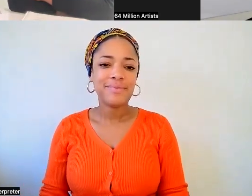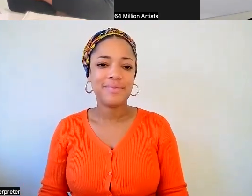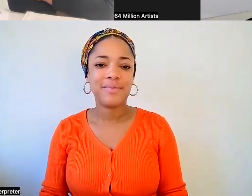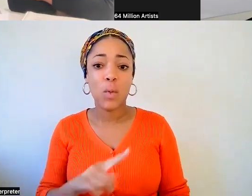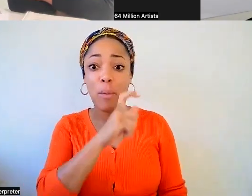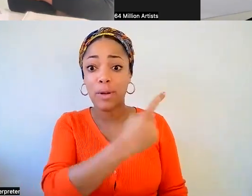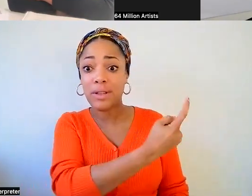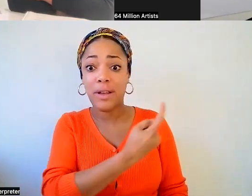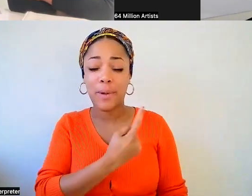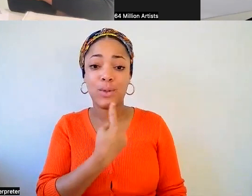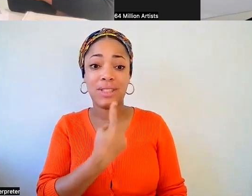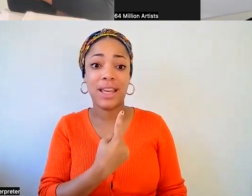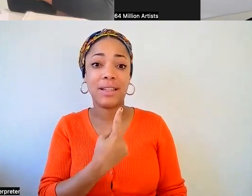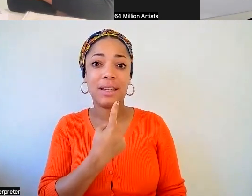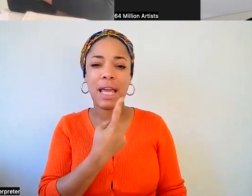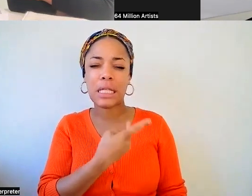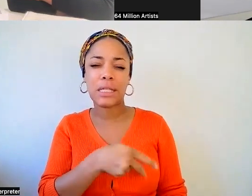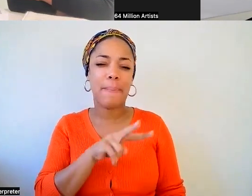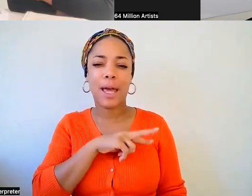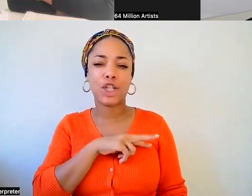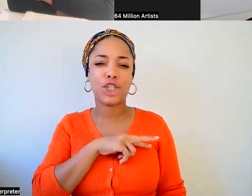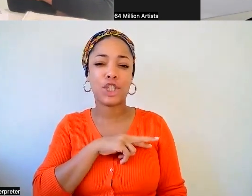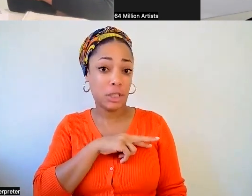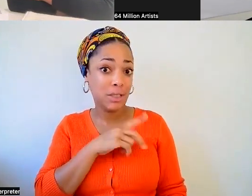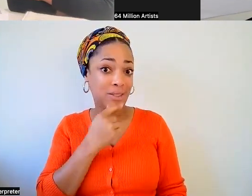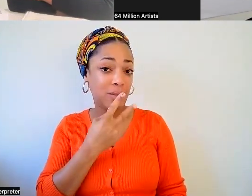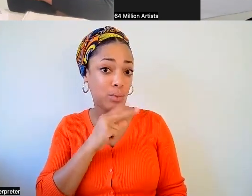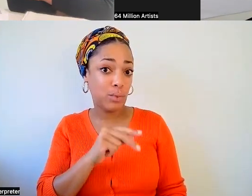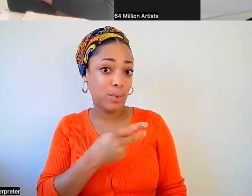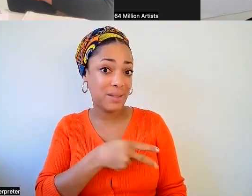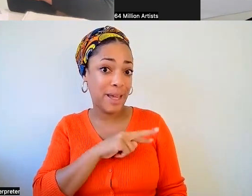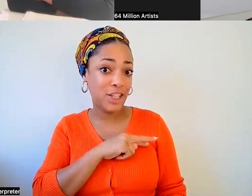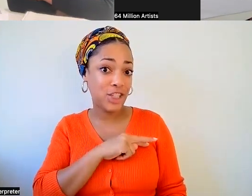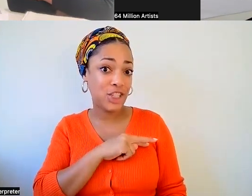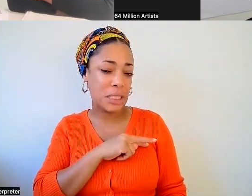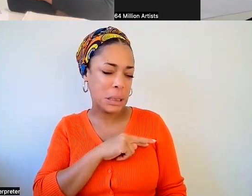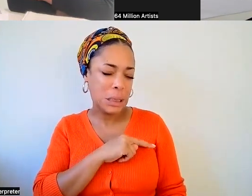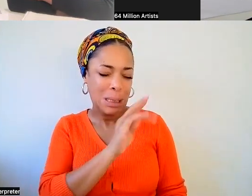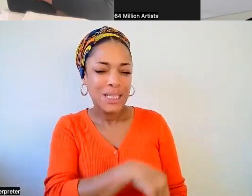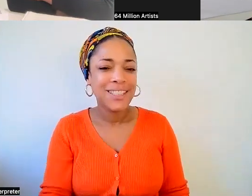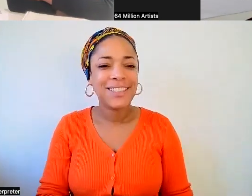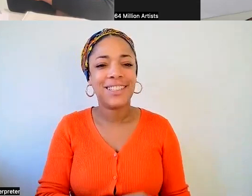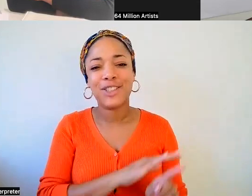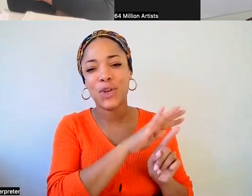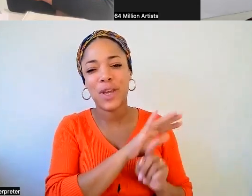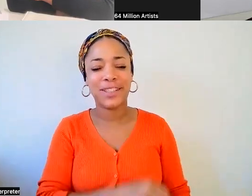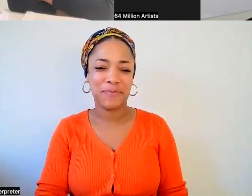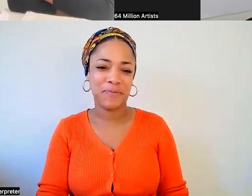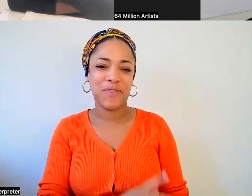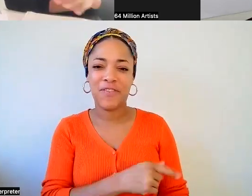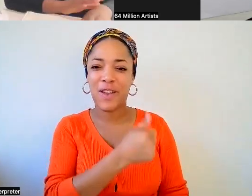Oh, yeah. Very good. Wouldn't rhyme, I guess. You'd have to work hard on the rhyme, yes. You could have a go at that. Yes. Very